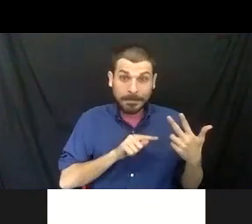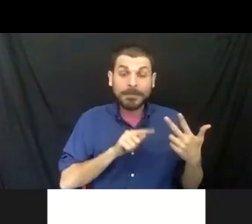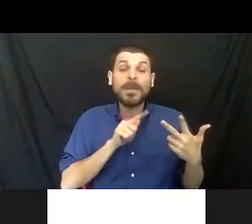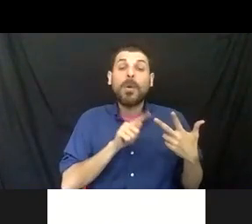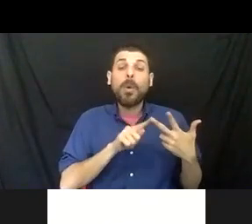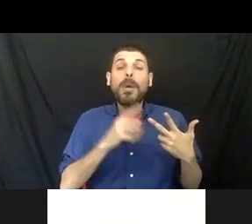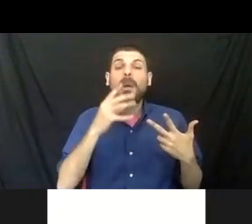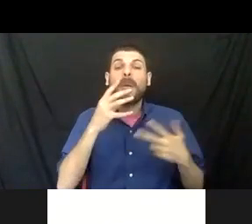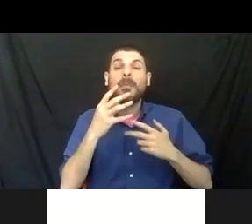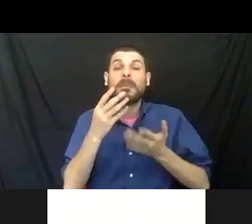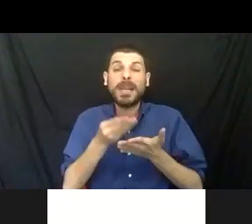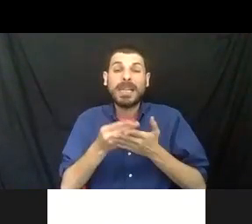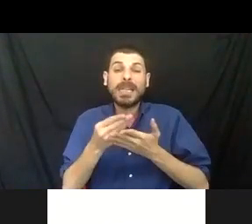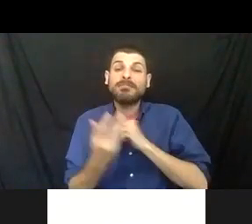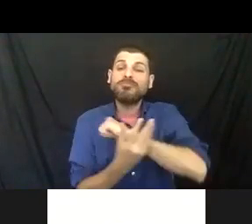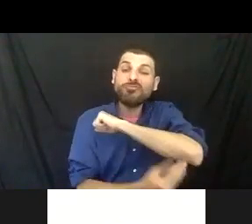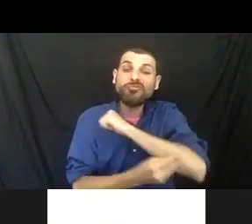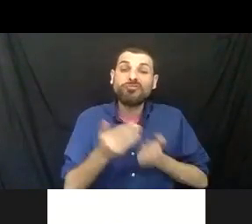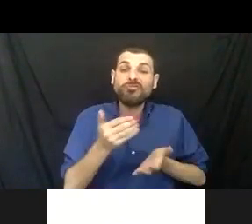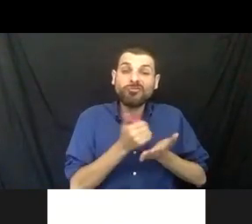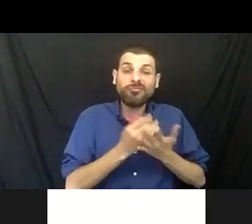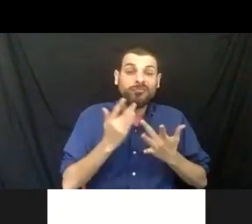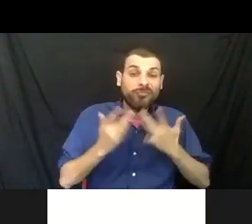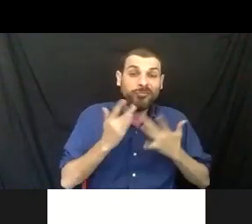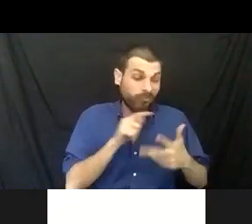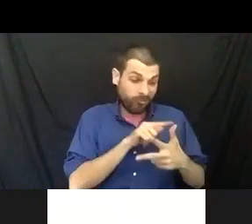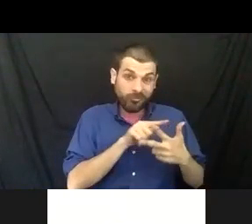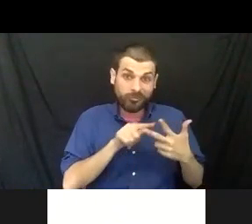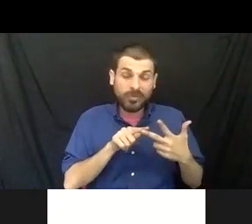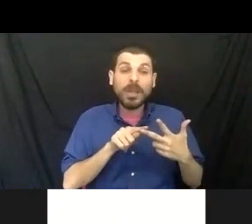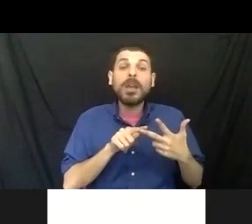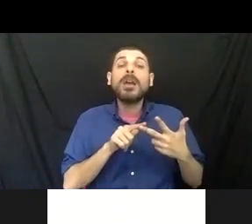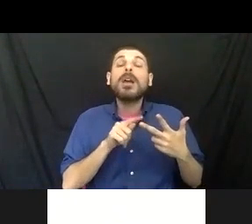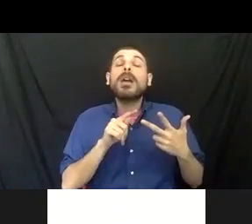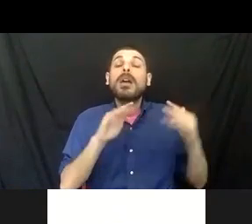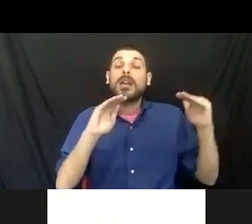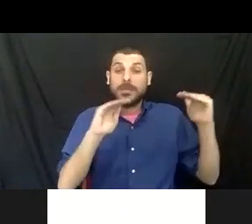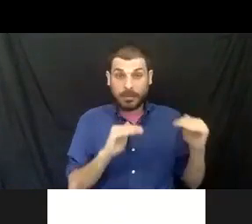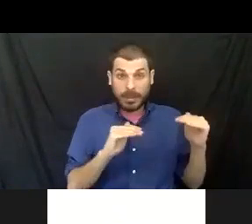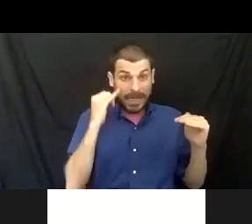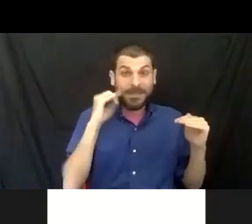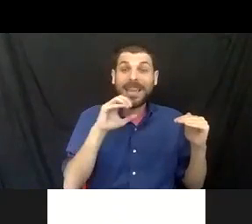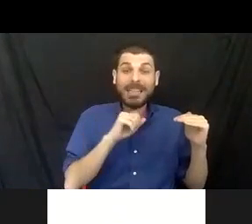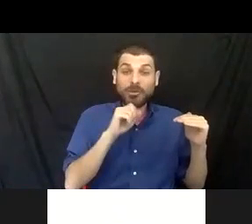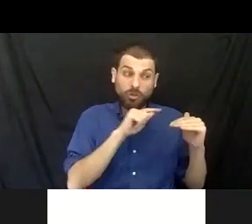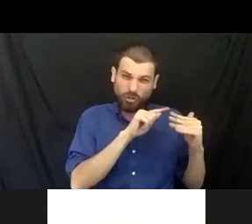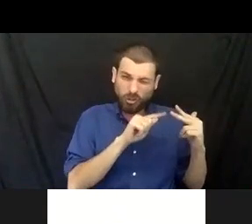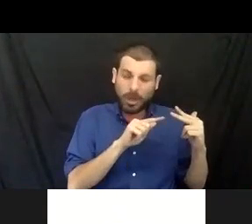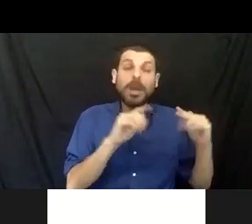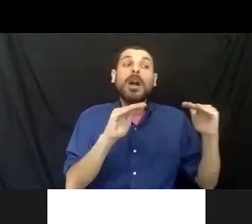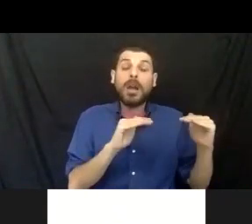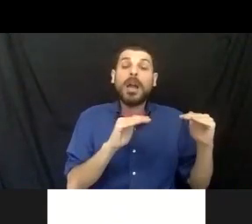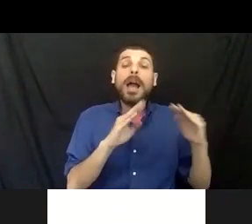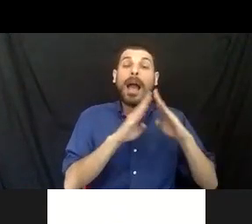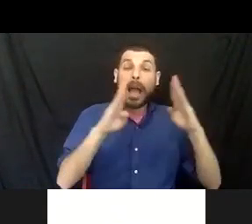income. As long as you have lived in your house for the right amount of time and you meet the age or disability and